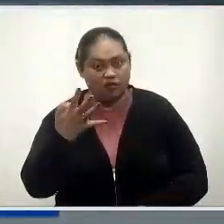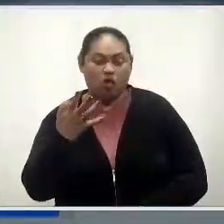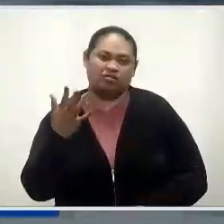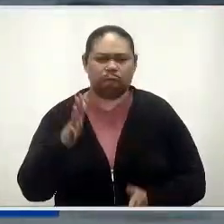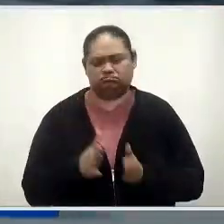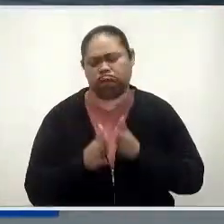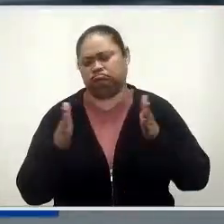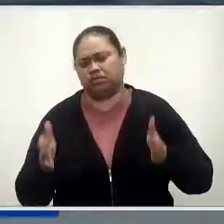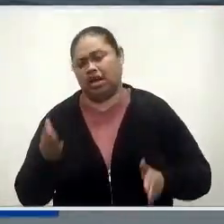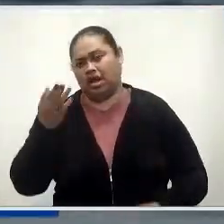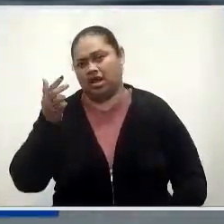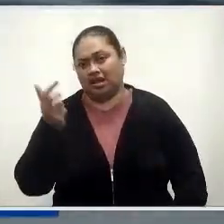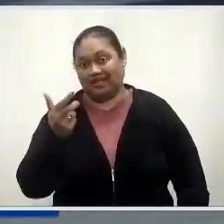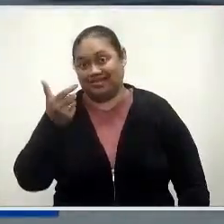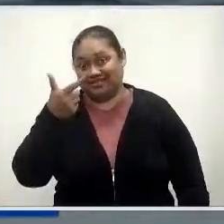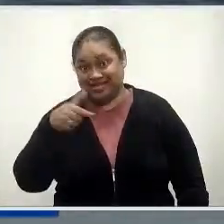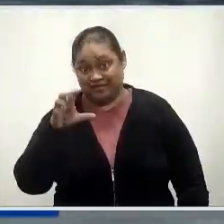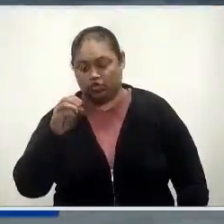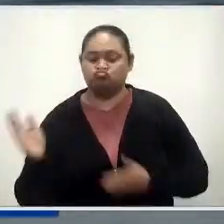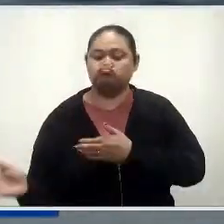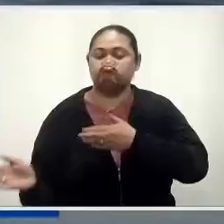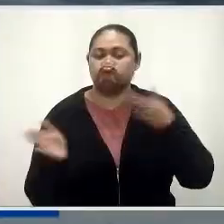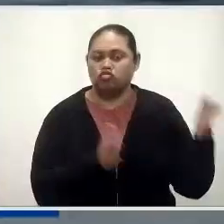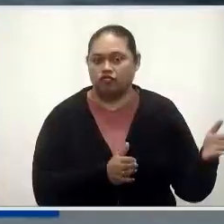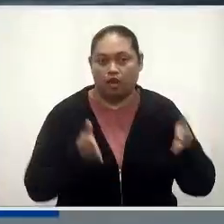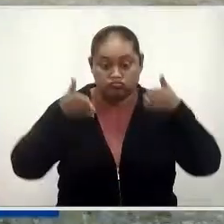1970, and they moved the grave to the...